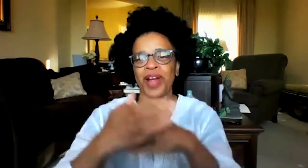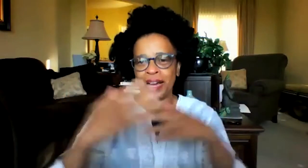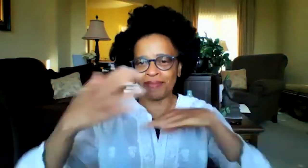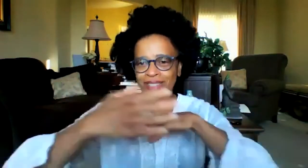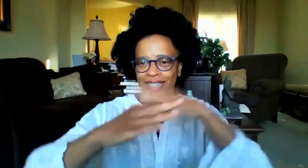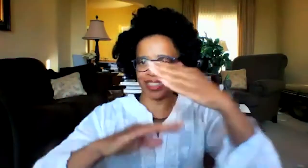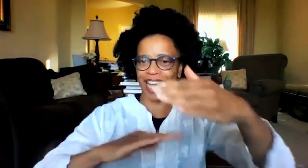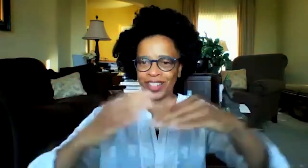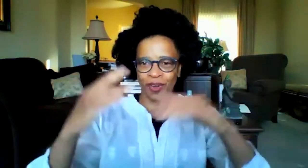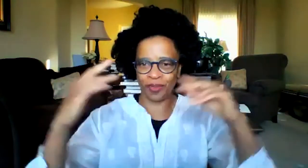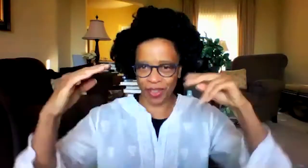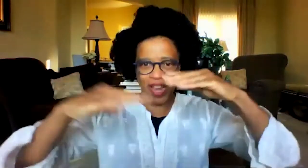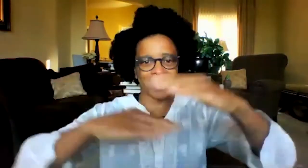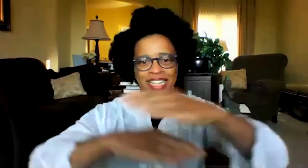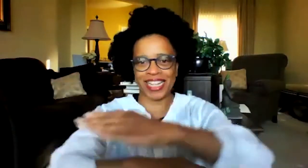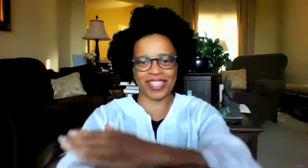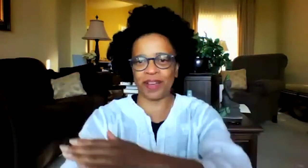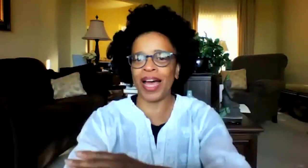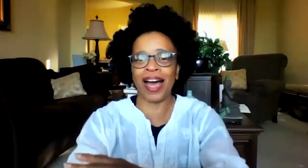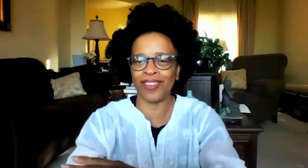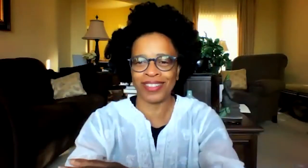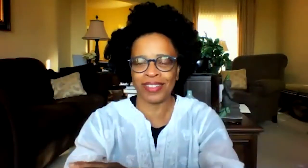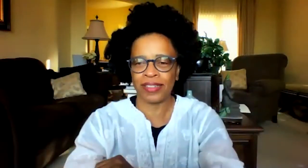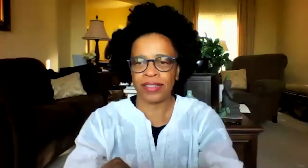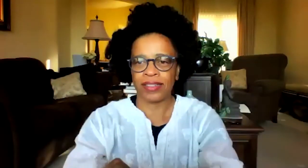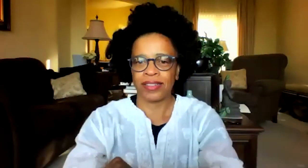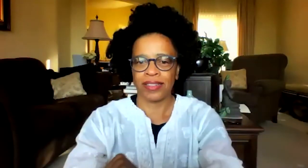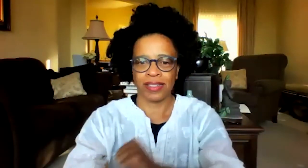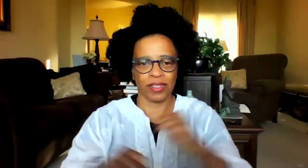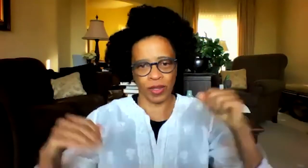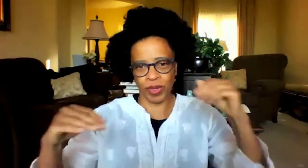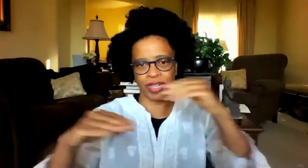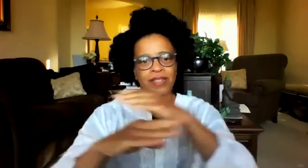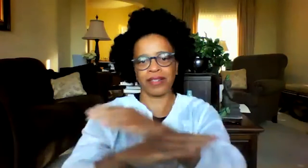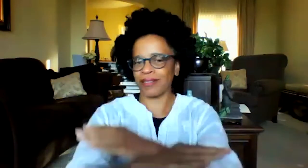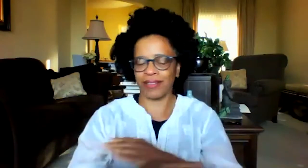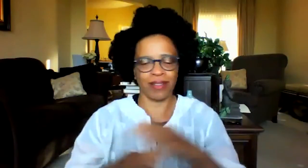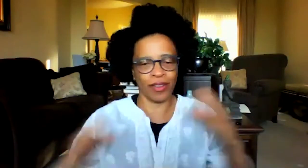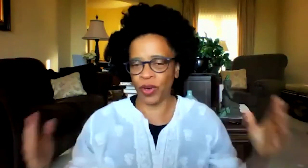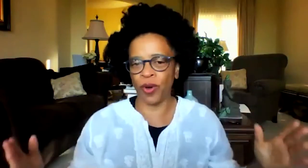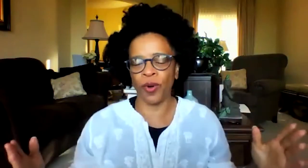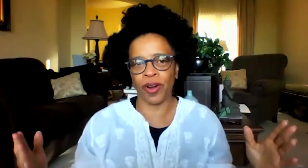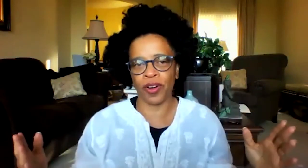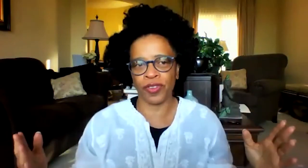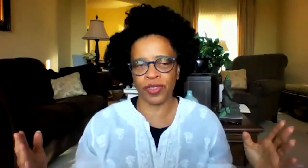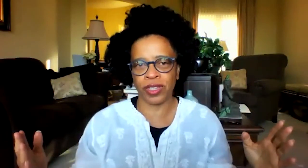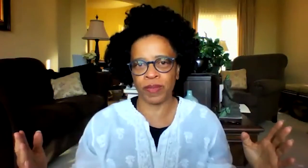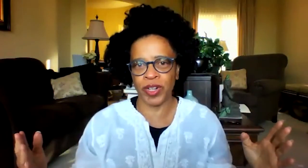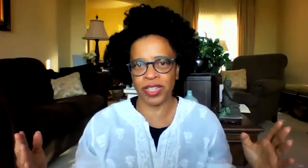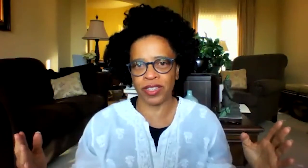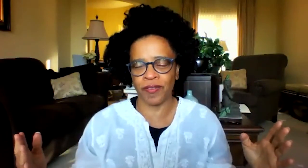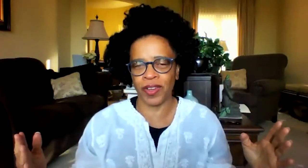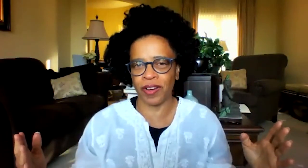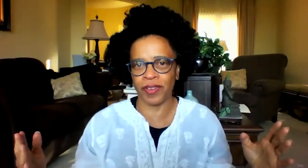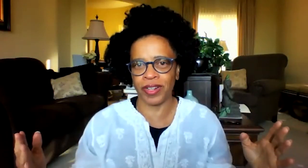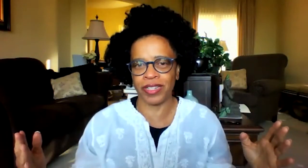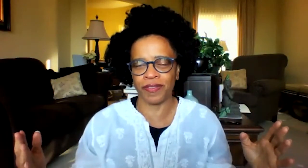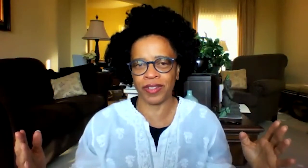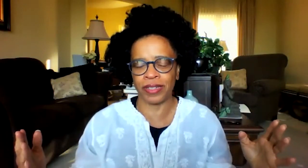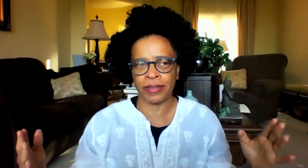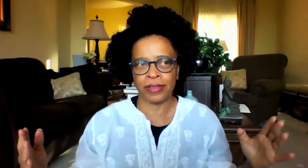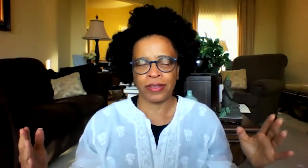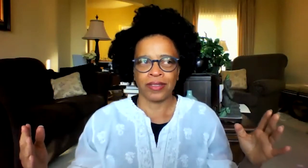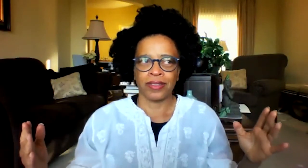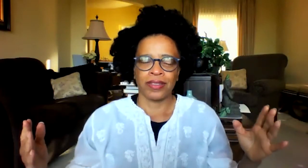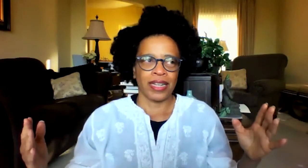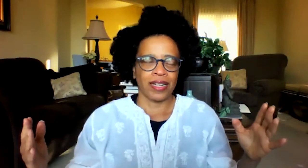metaphorically, they rhyme, they allow, they're resonating somehow. So that we, although our experiences are very, very